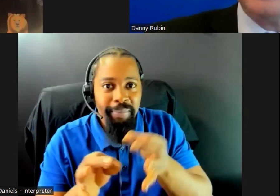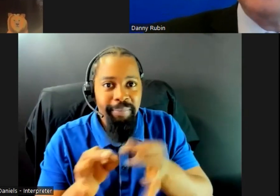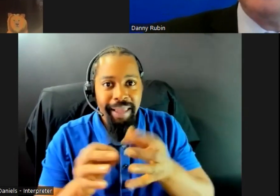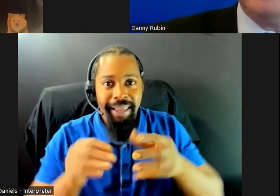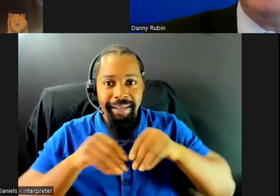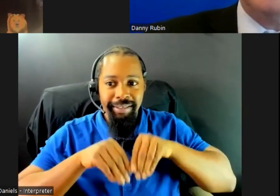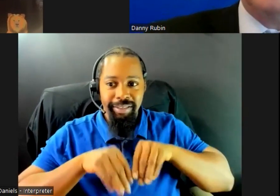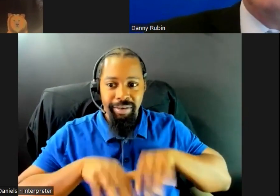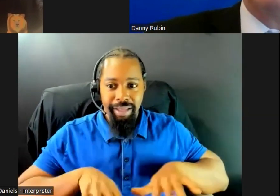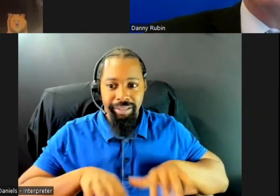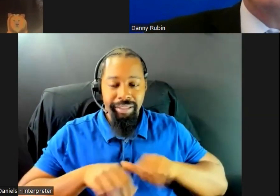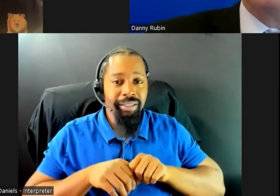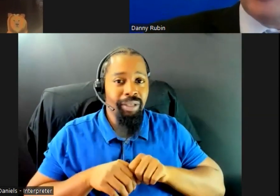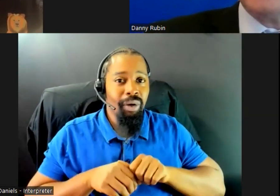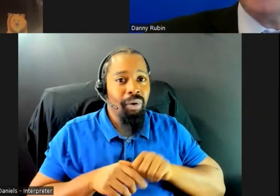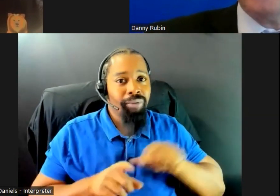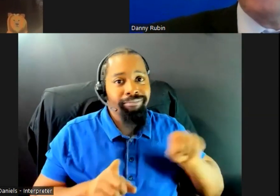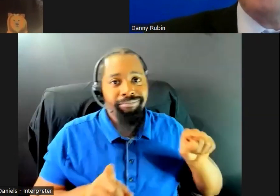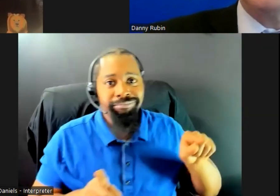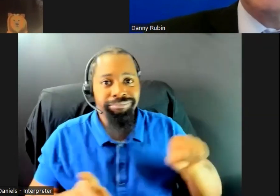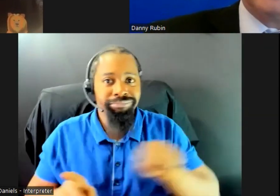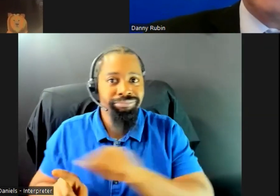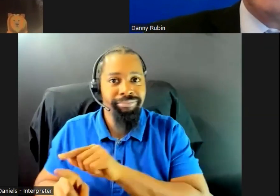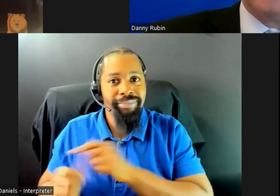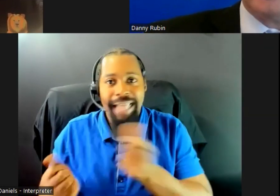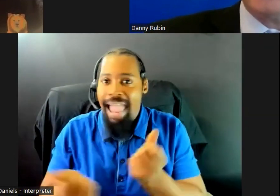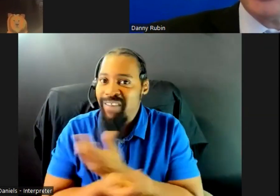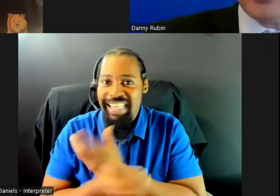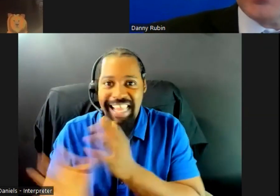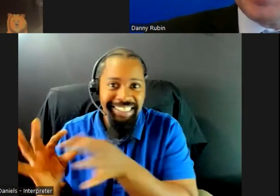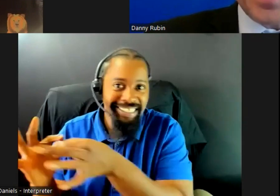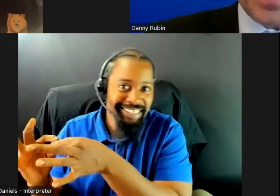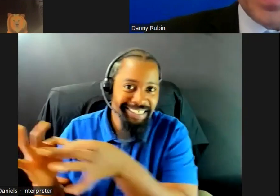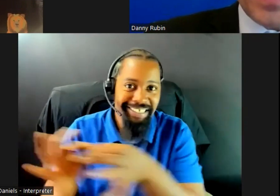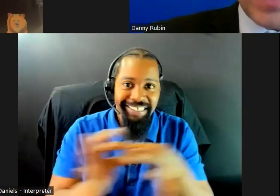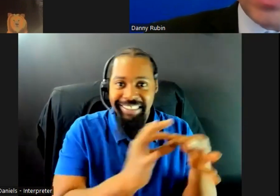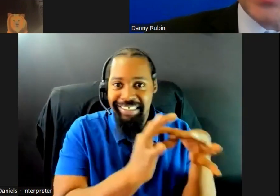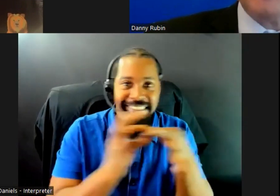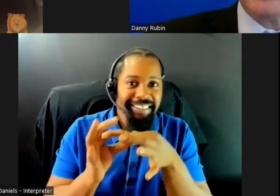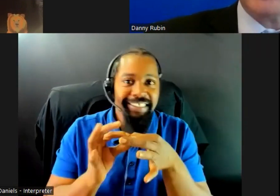to a good idea. You never quite know. And also